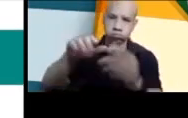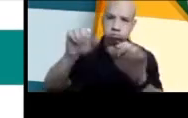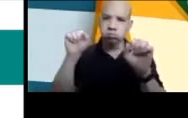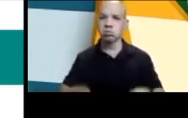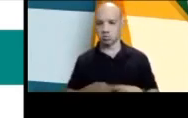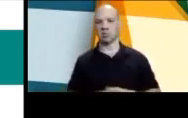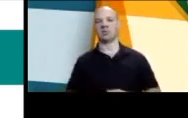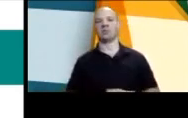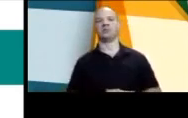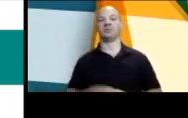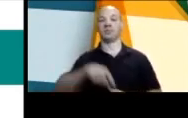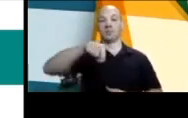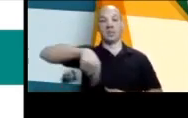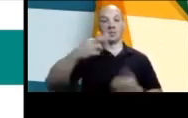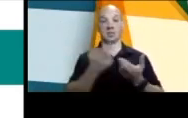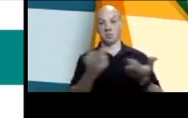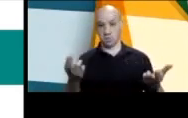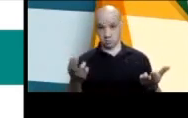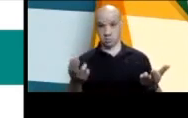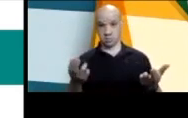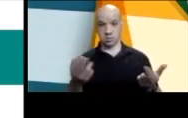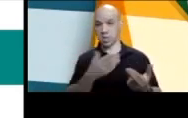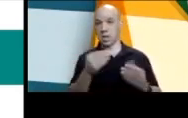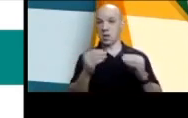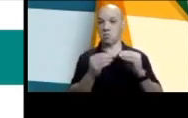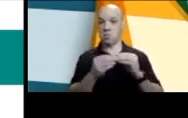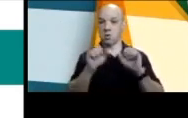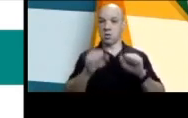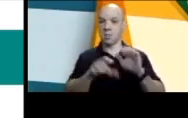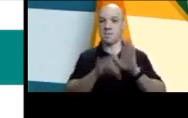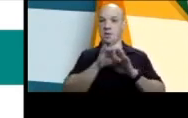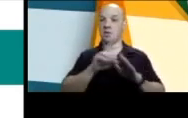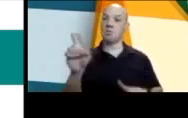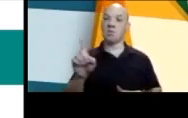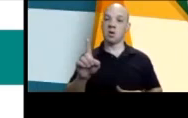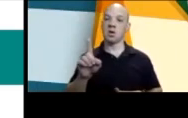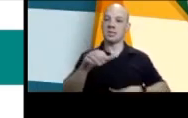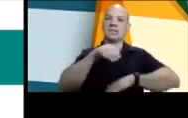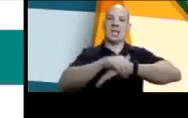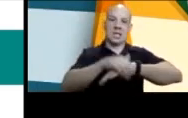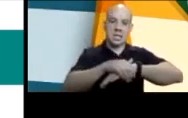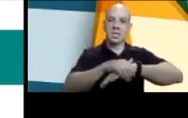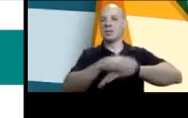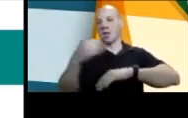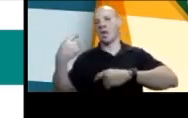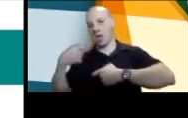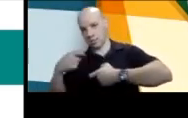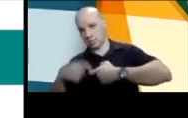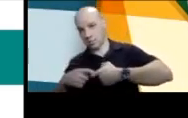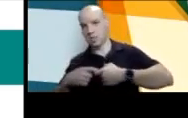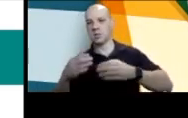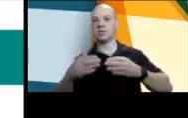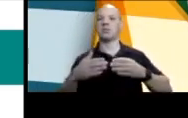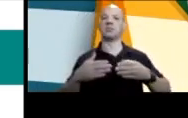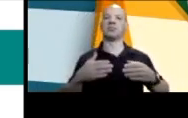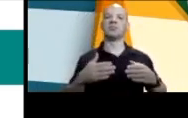These resources and more can be found in English and Spanish publicly for